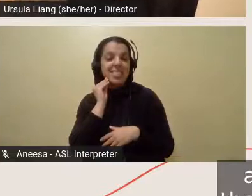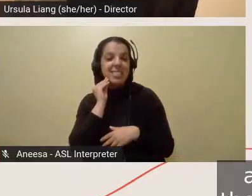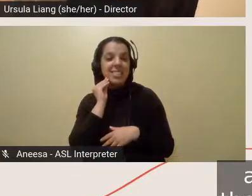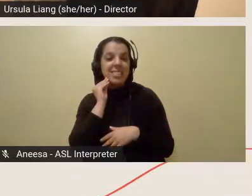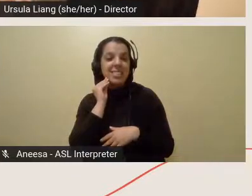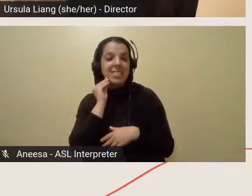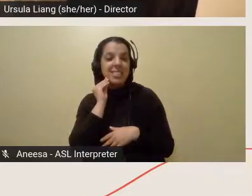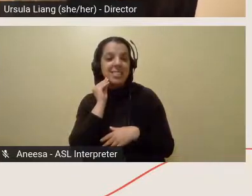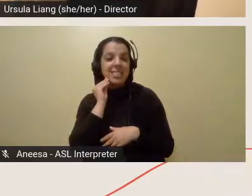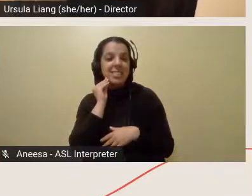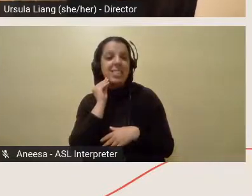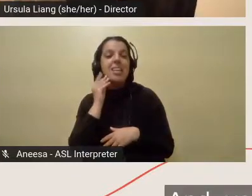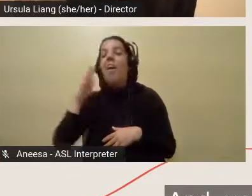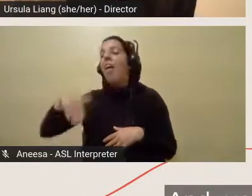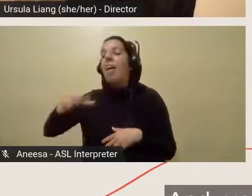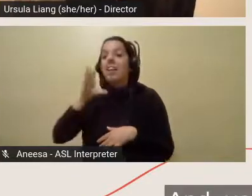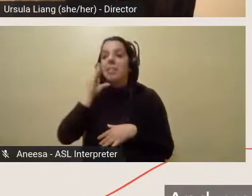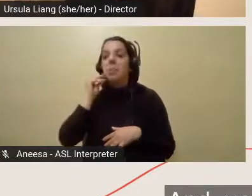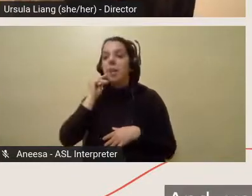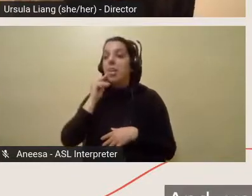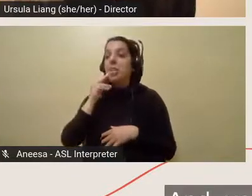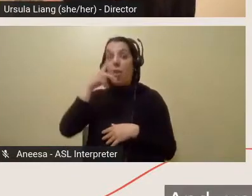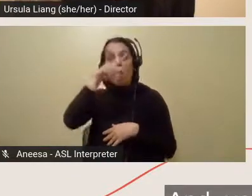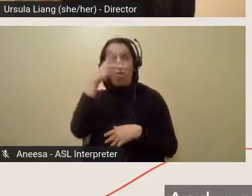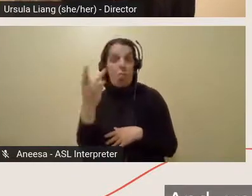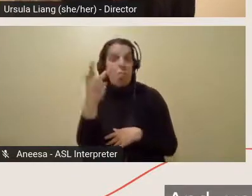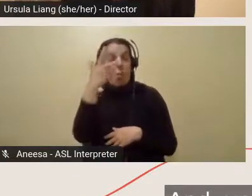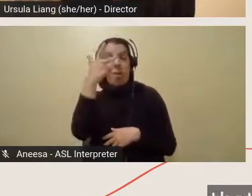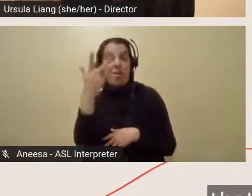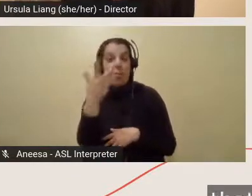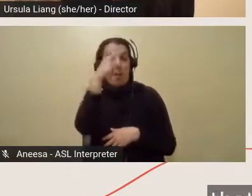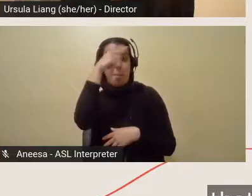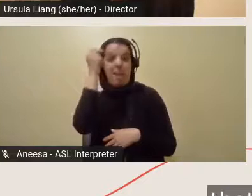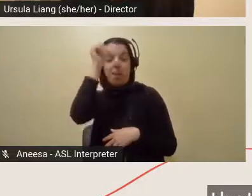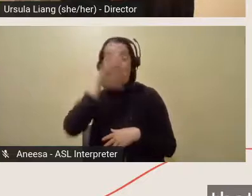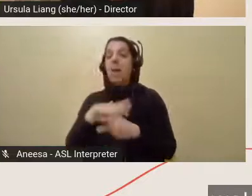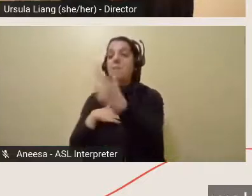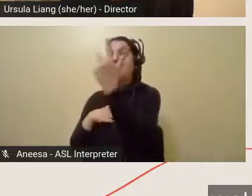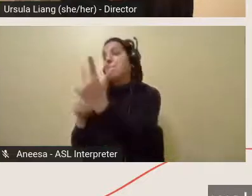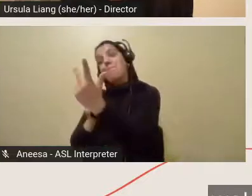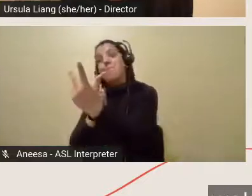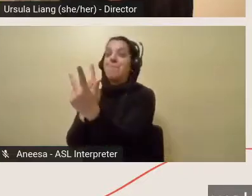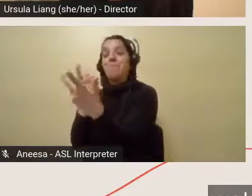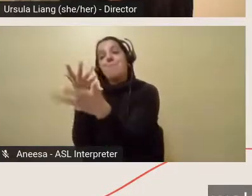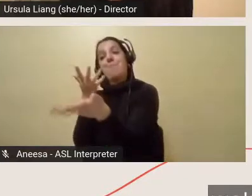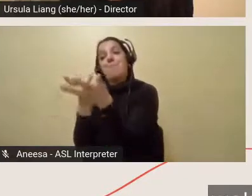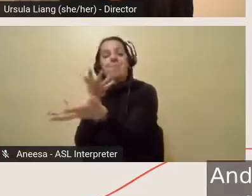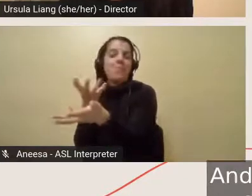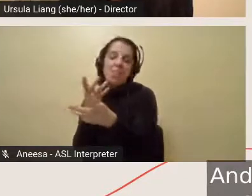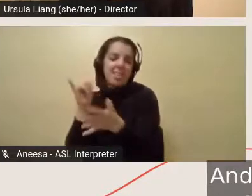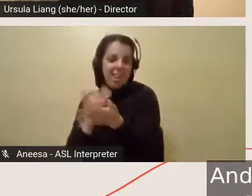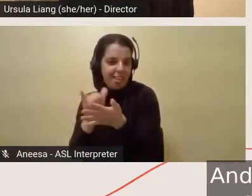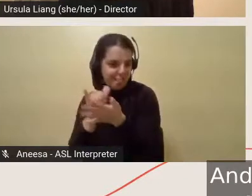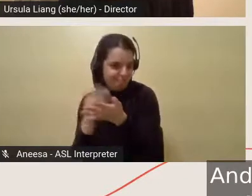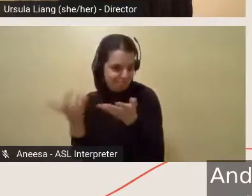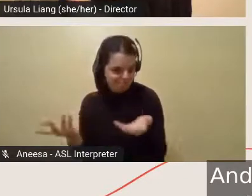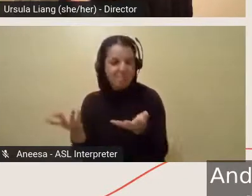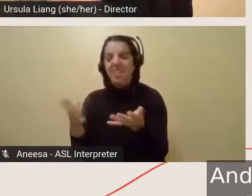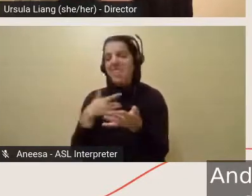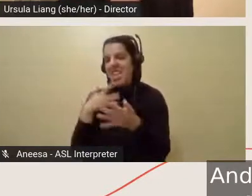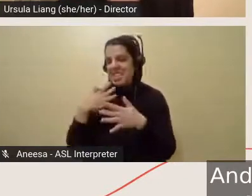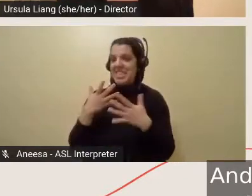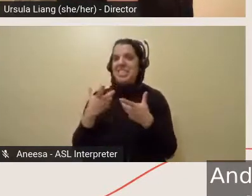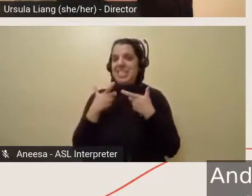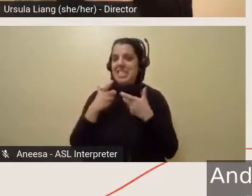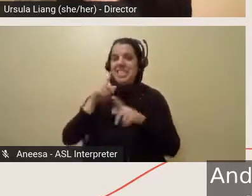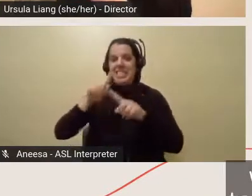three Black men and like talk to them. And, you know, because we had a team that felt comfortable doing that, we're able to show that to folks. And one of the things we